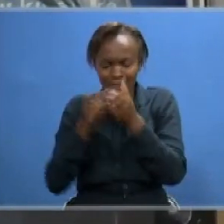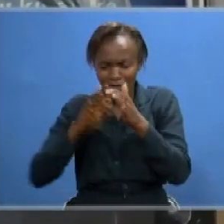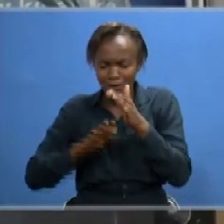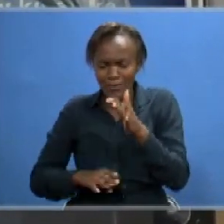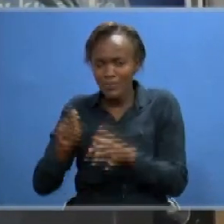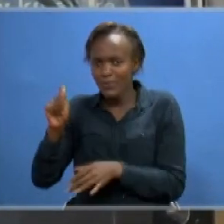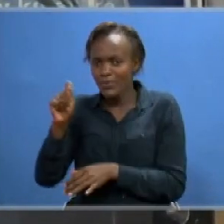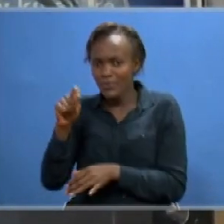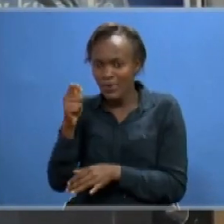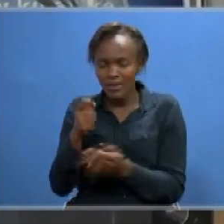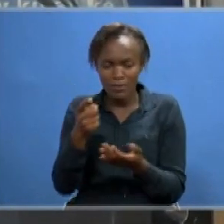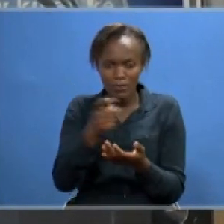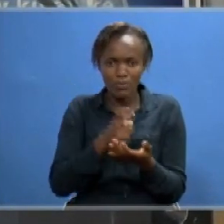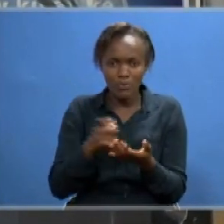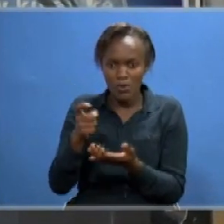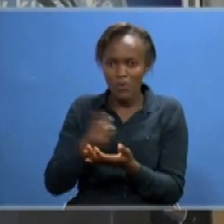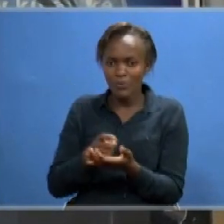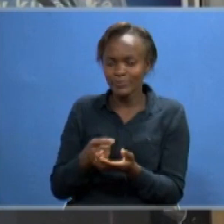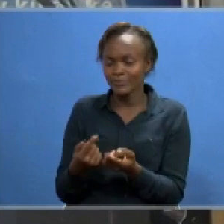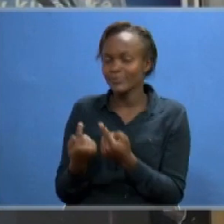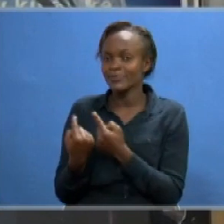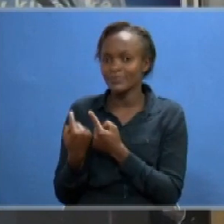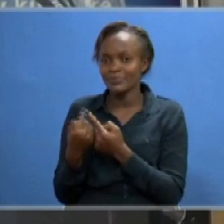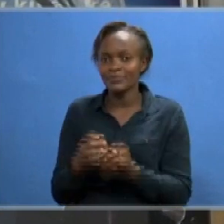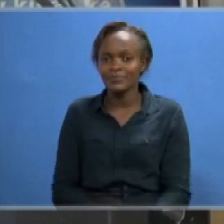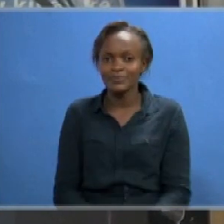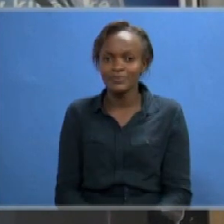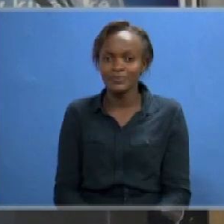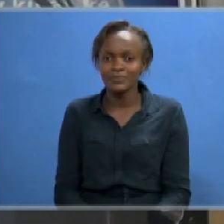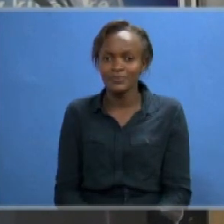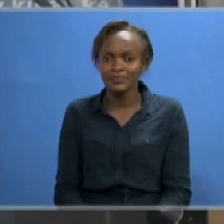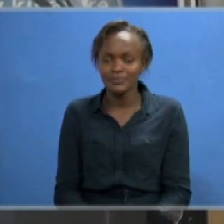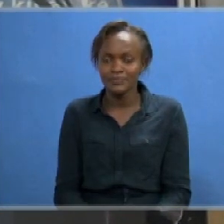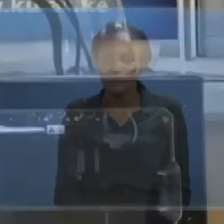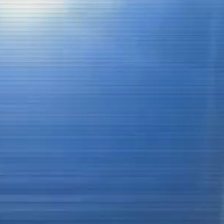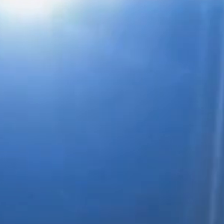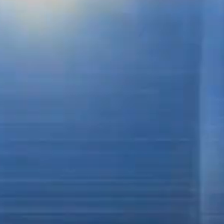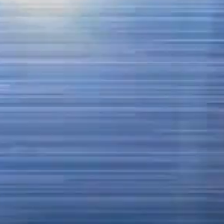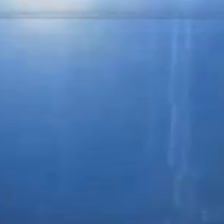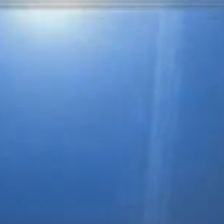level 1 medical equipment. Samson Jura, KUTV, Nairobi.